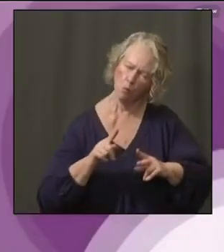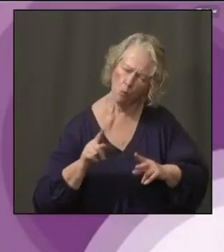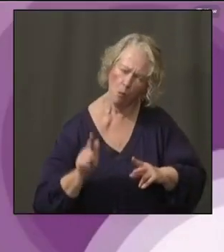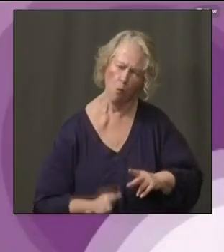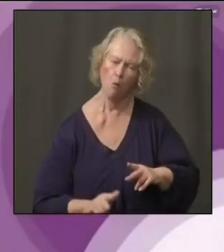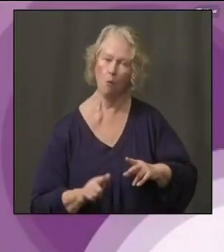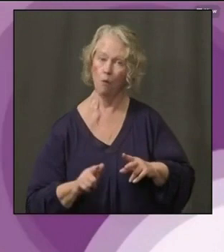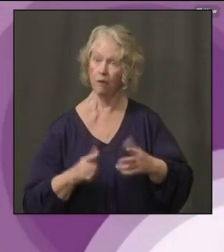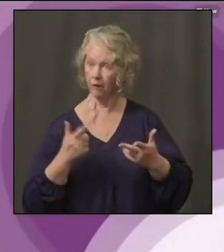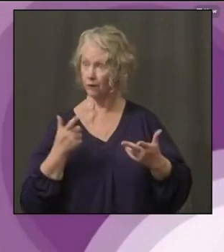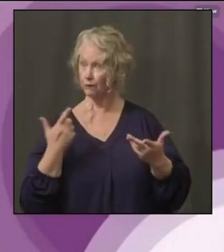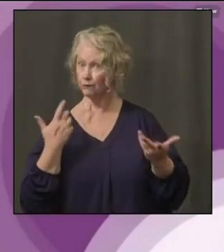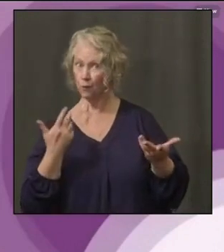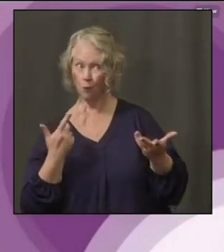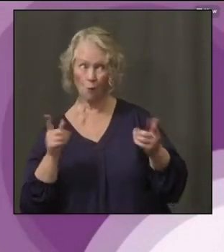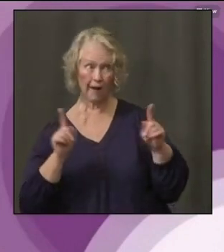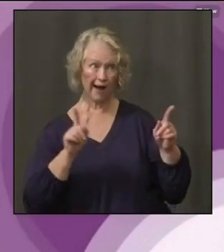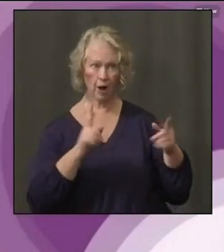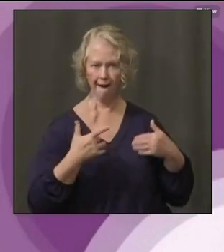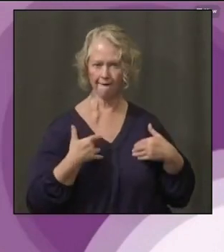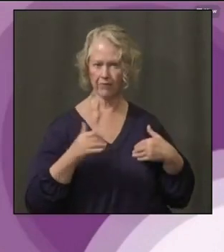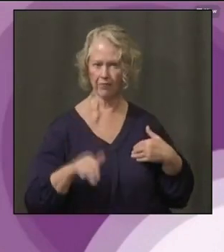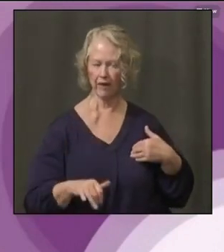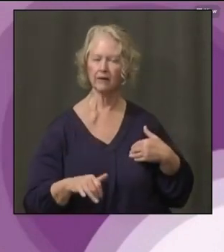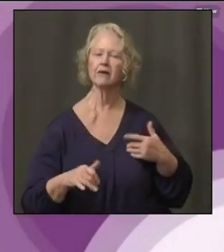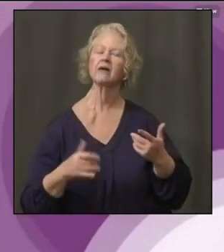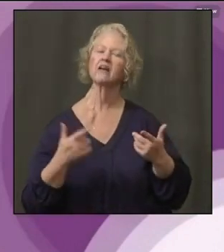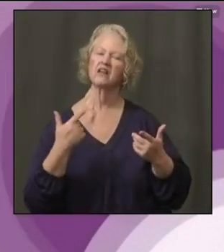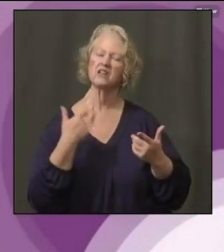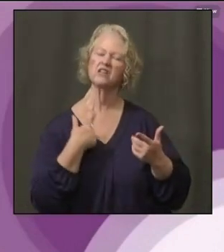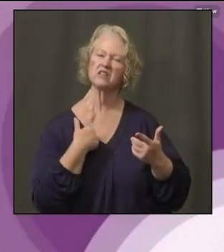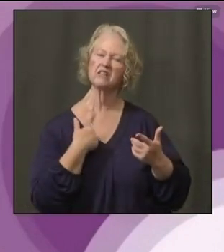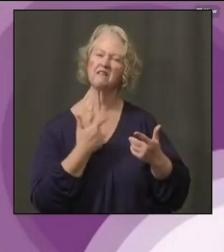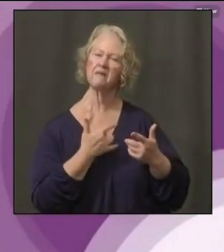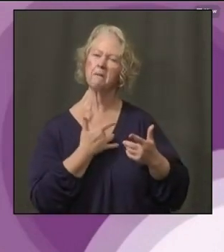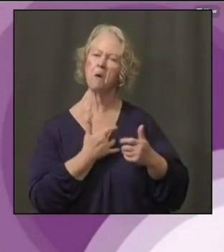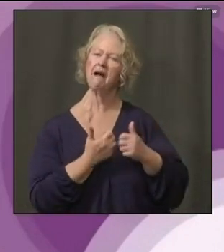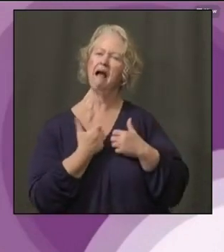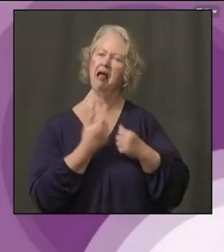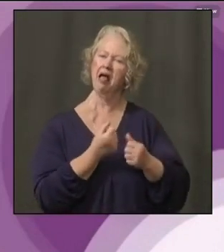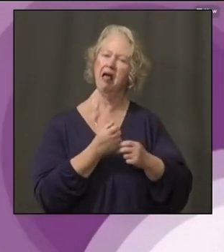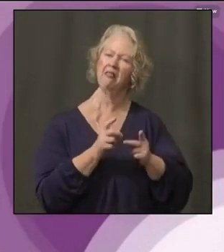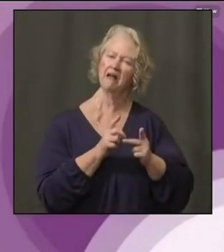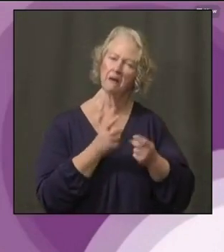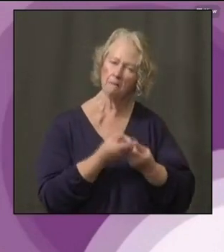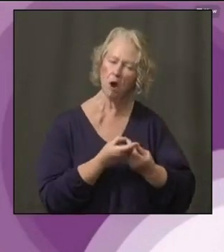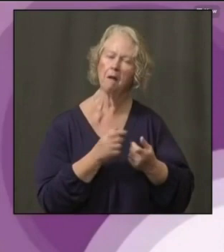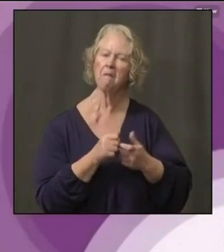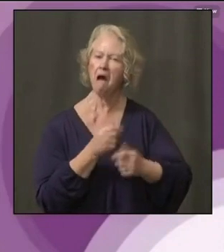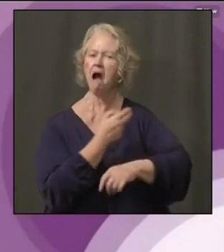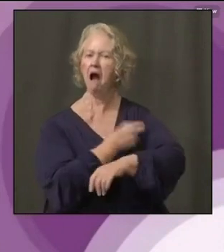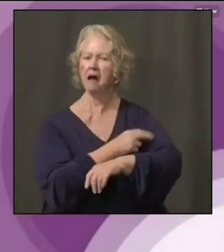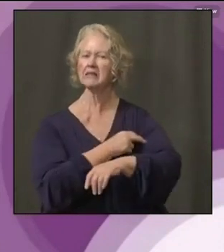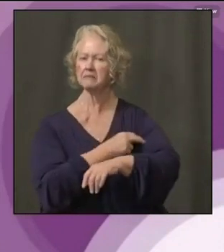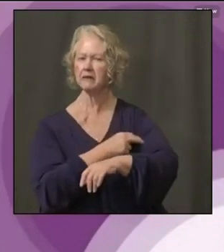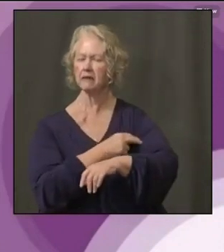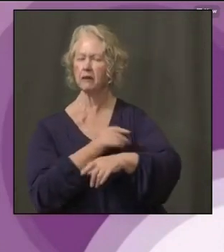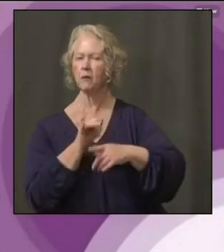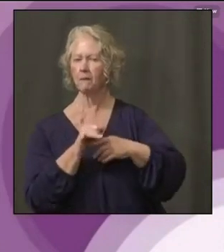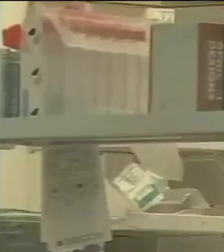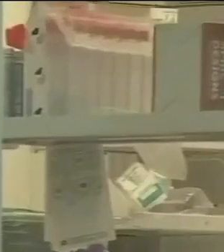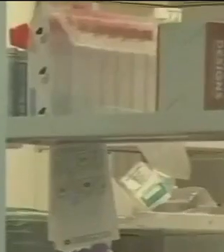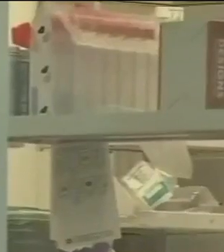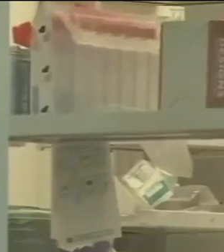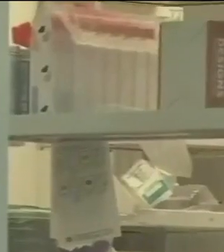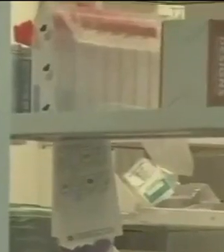that capability. But we imagine at this point that local health departments and hospitals will be the primary, at least in phase one,